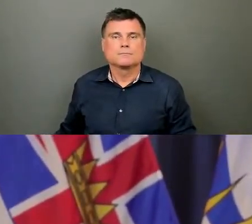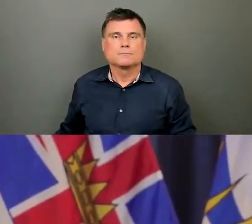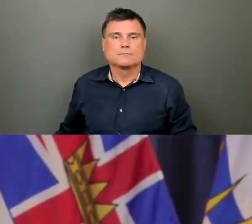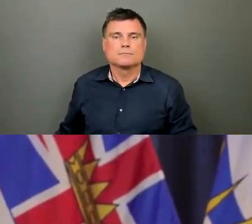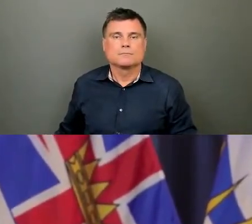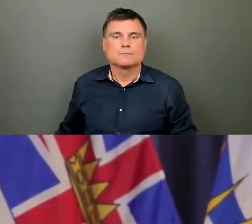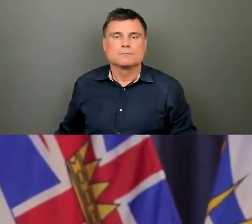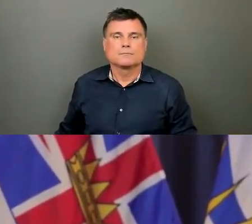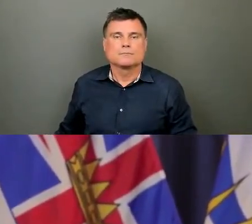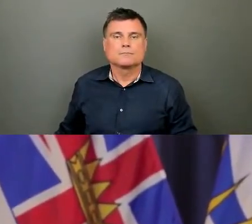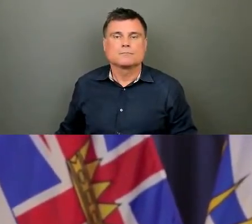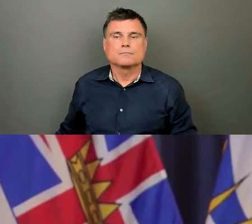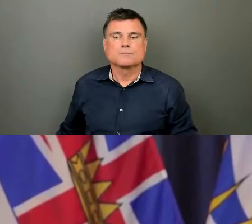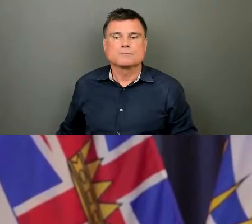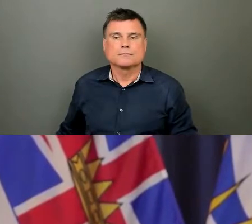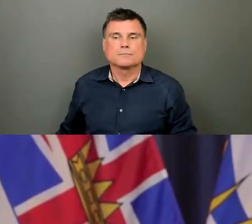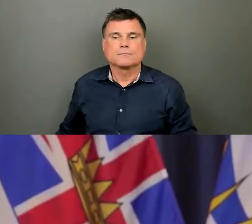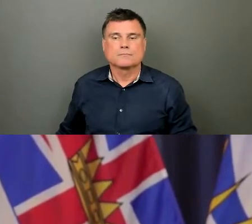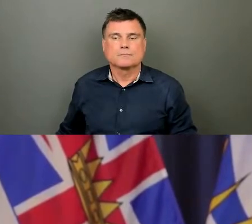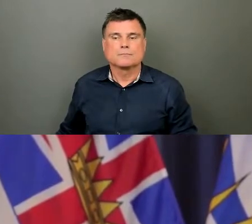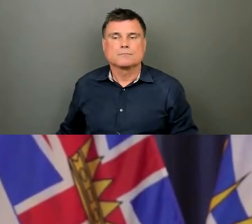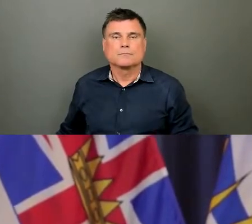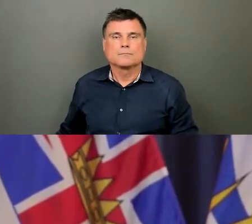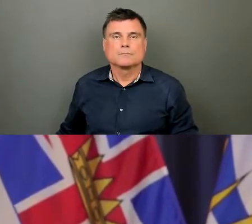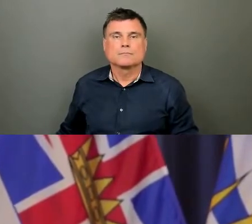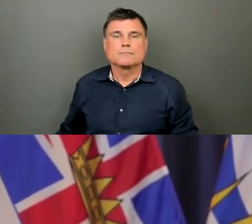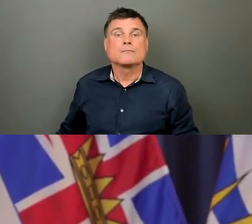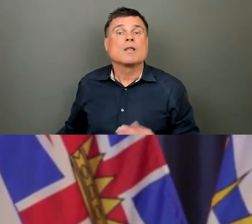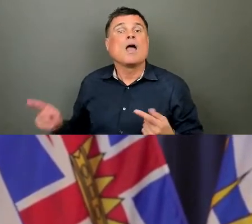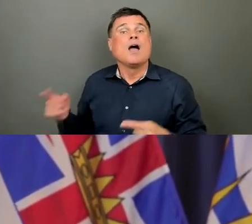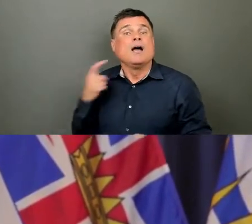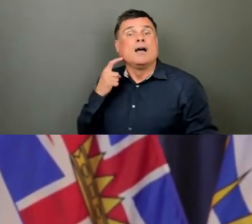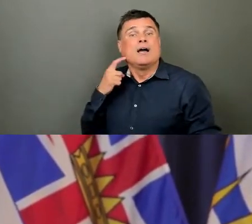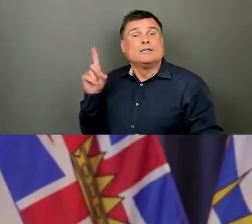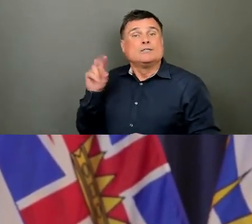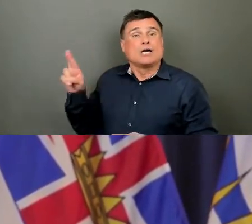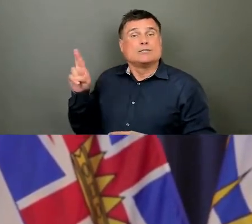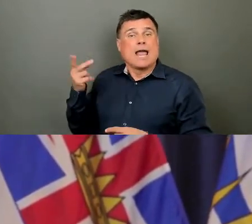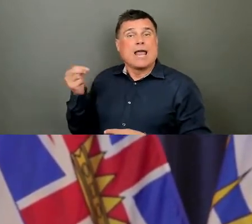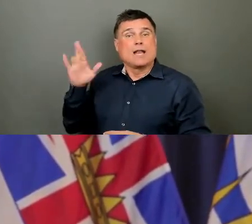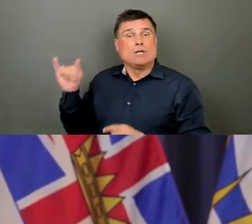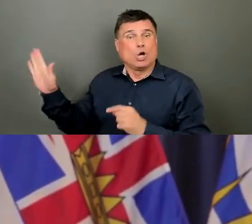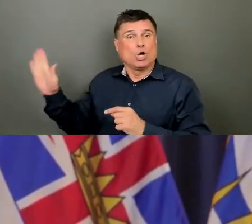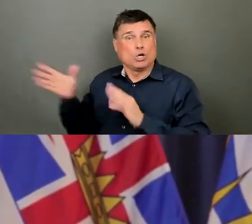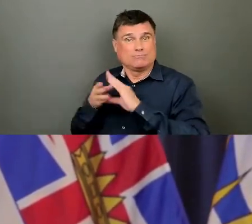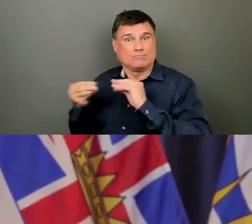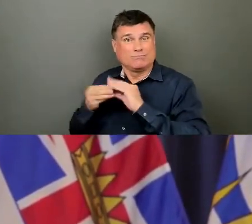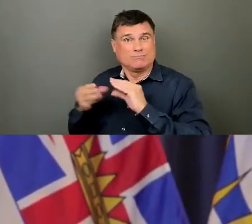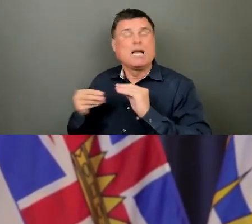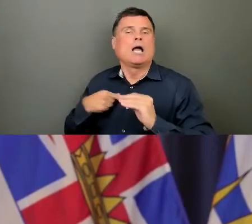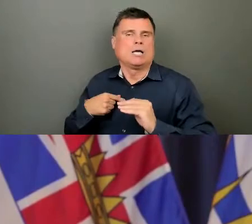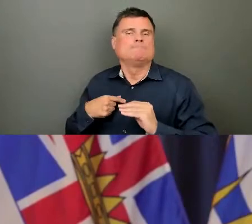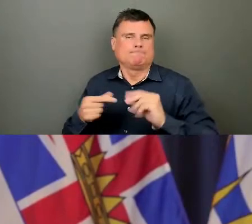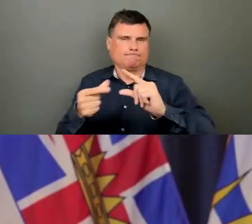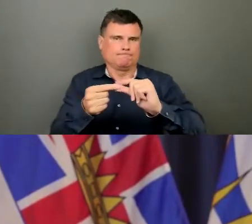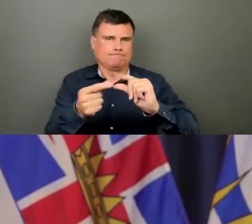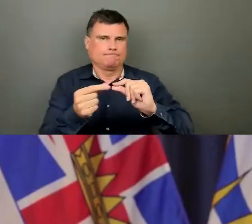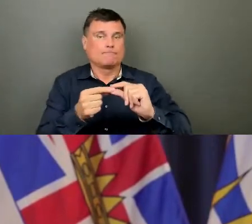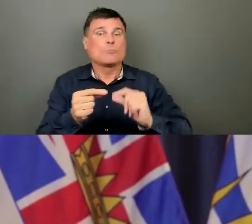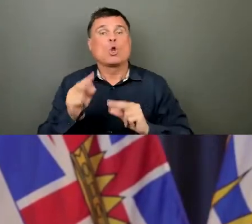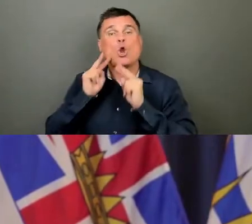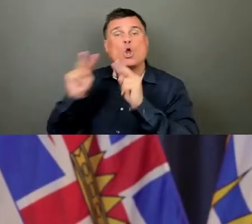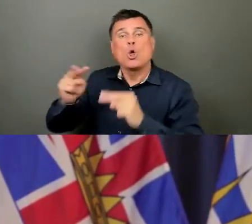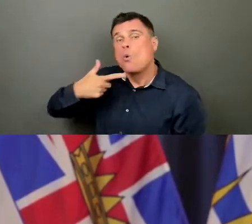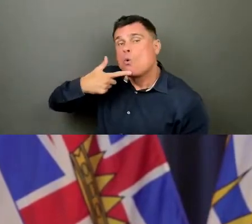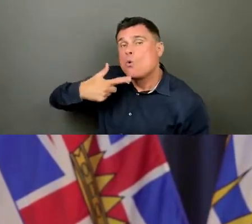I think the point that Dr. Henry made is very important, Keith, in that regard, is that if you look at older age categories, they're